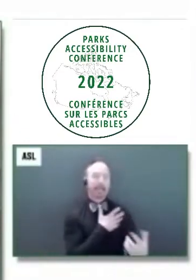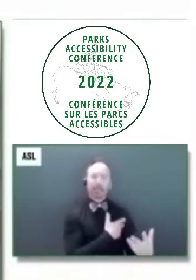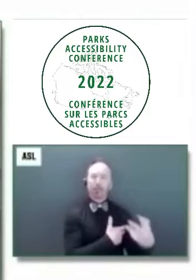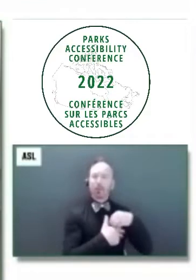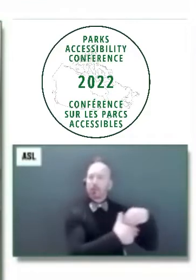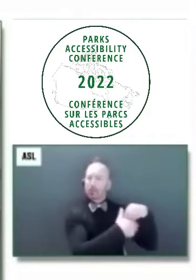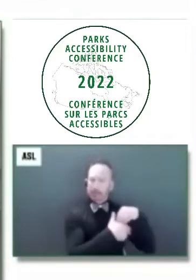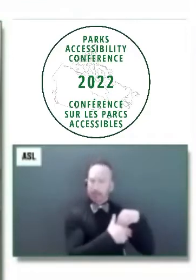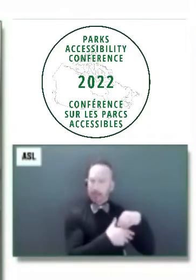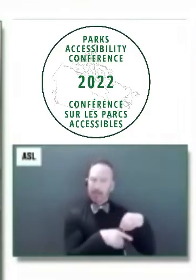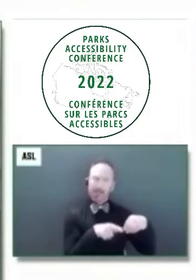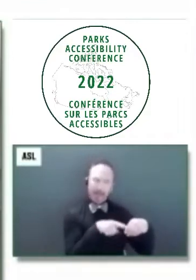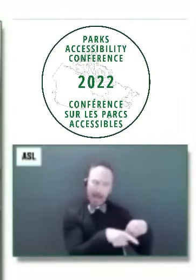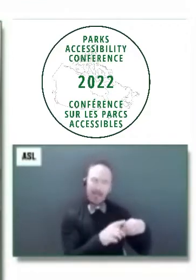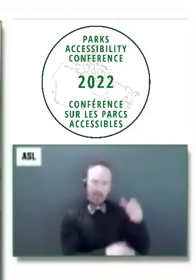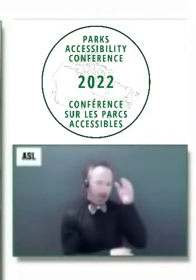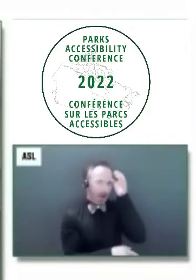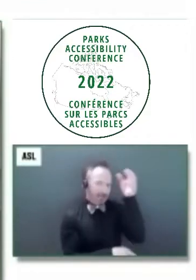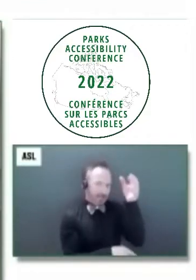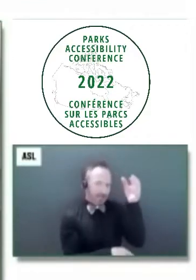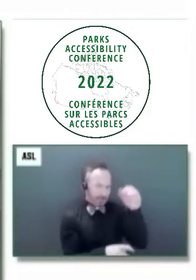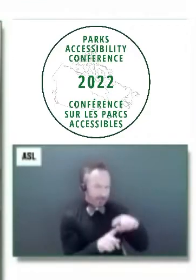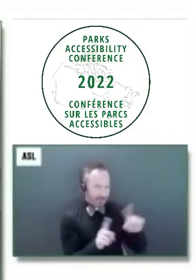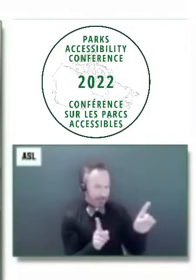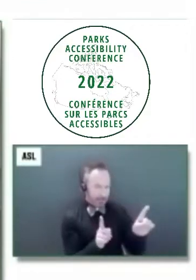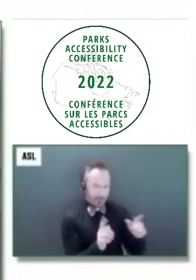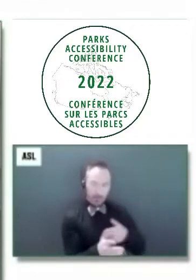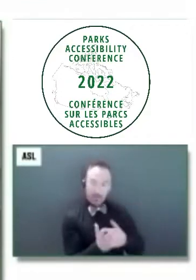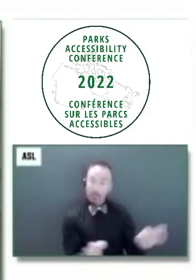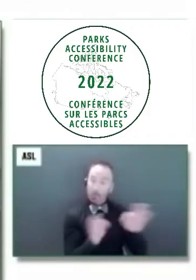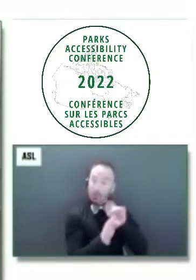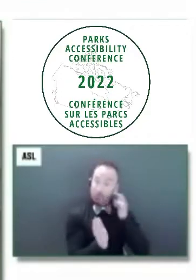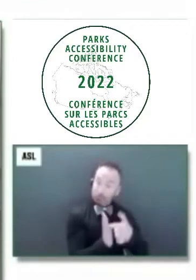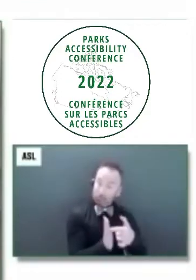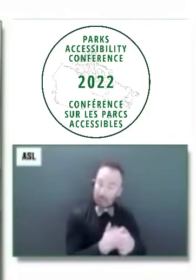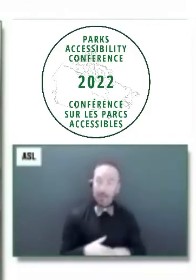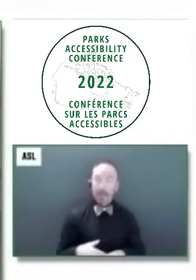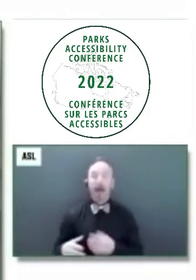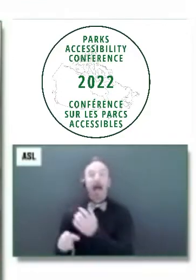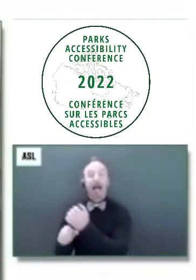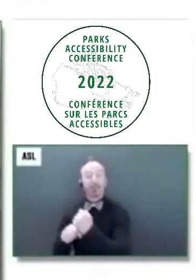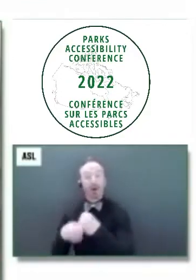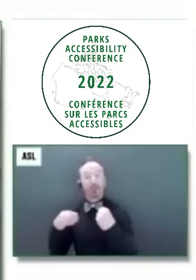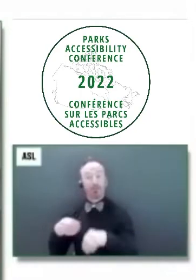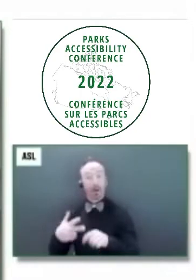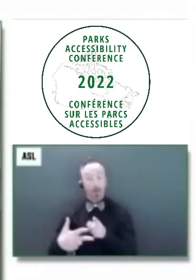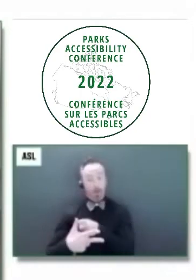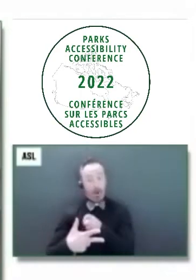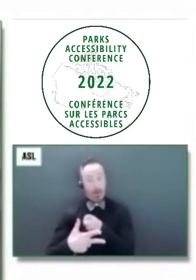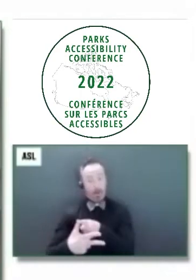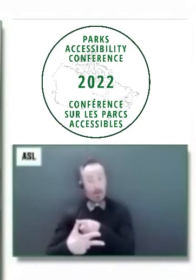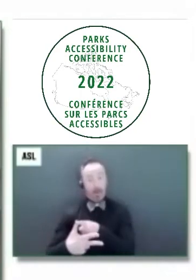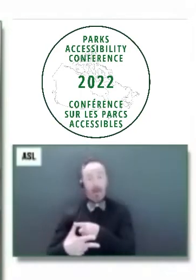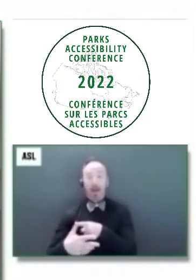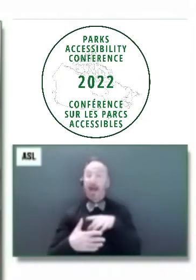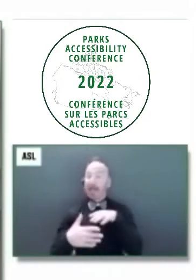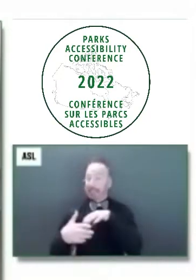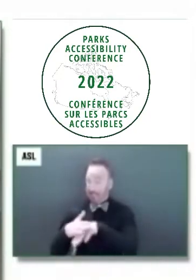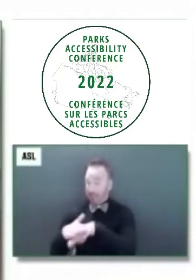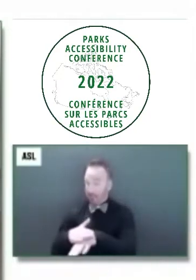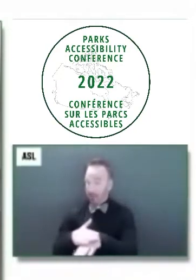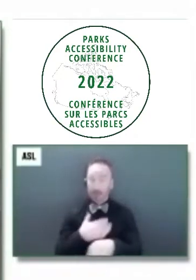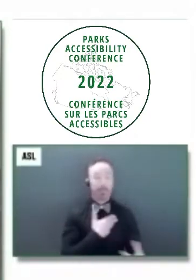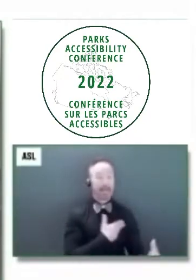enough concept that it's worth calling out. As coffee shop number one illustrates, one can be accessible but not necessarily inclusive unless